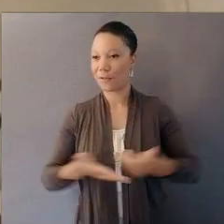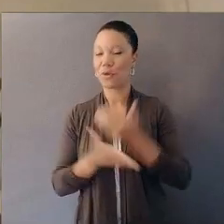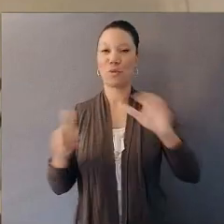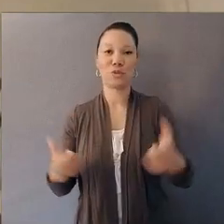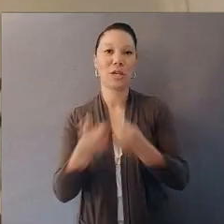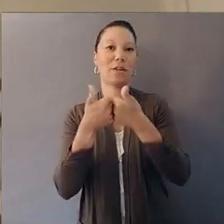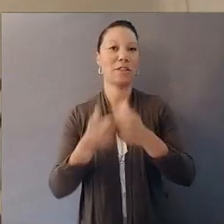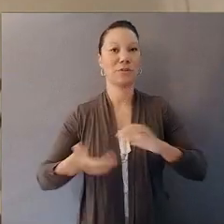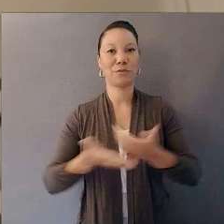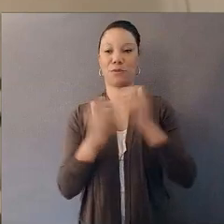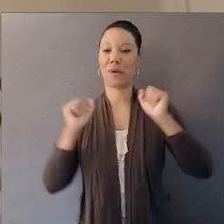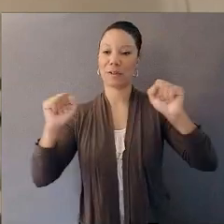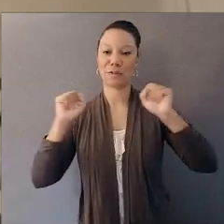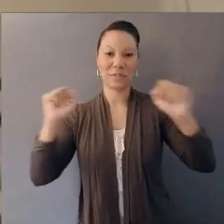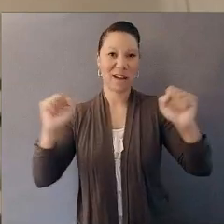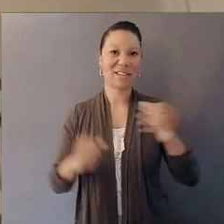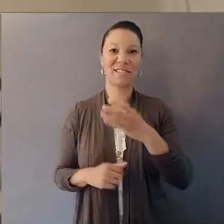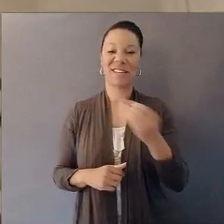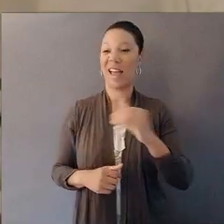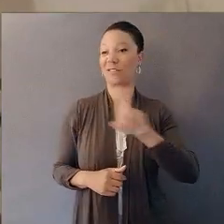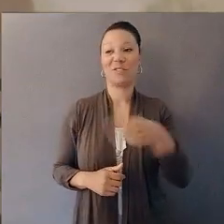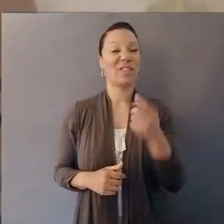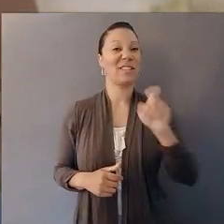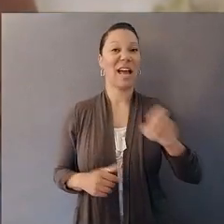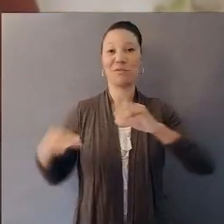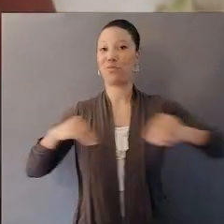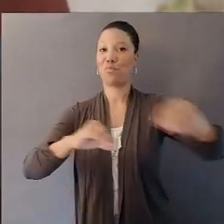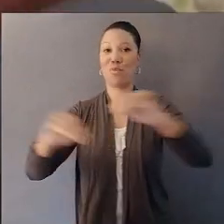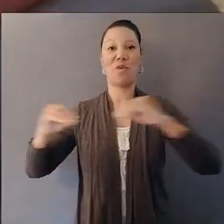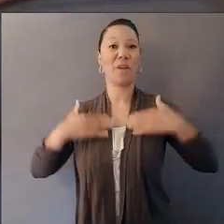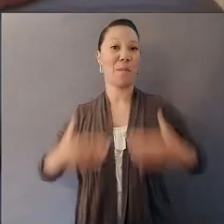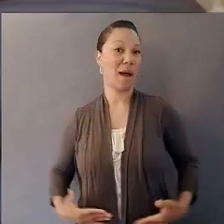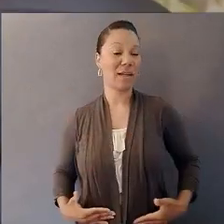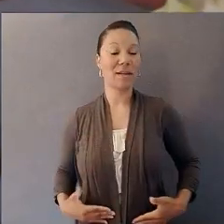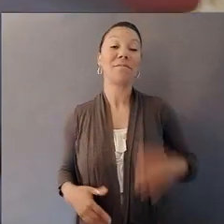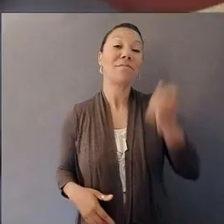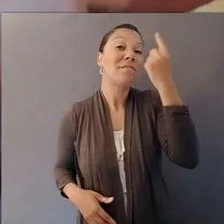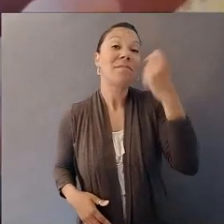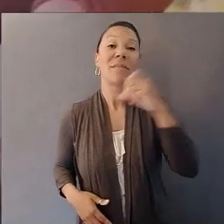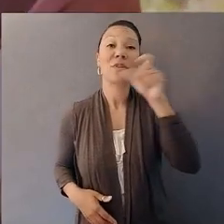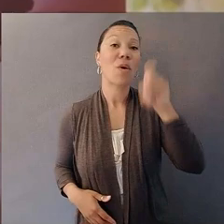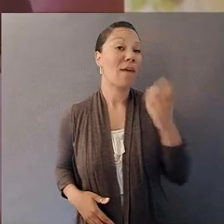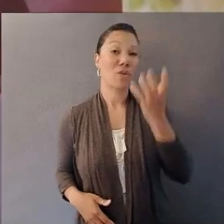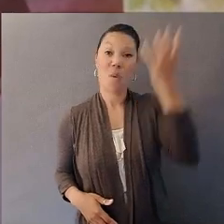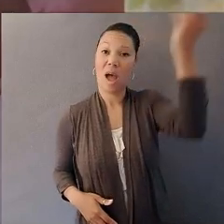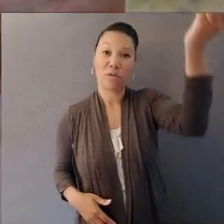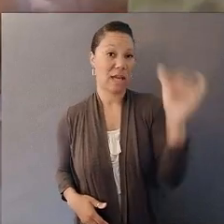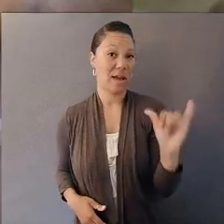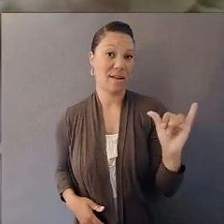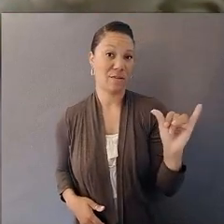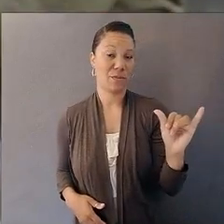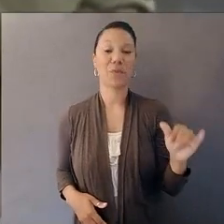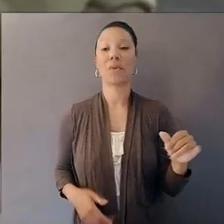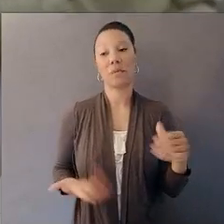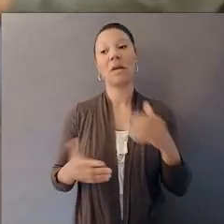requires nothing other than just them doing it. They don't even have to go outside. I do have some students that have access